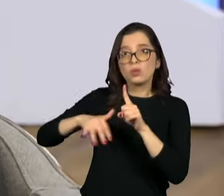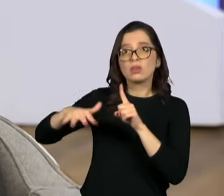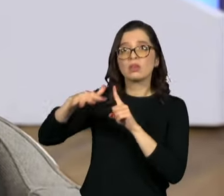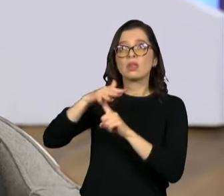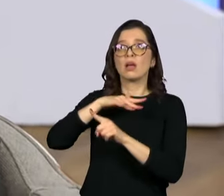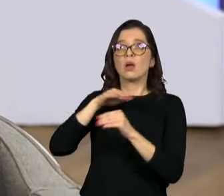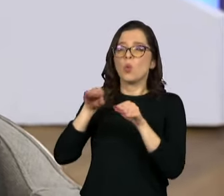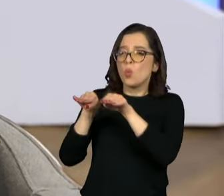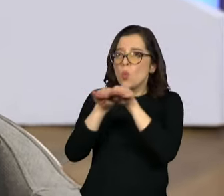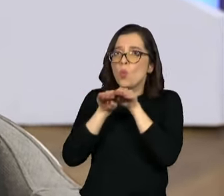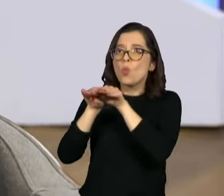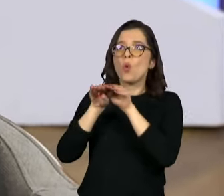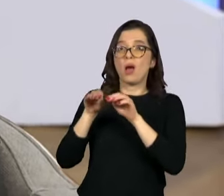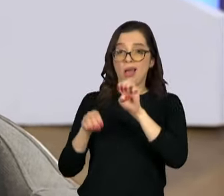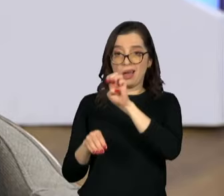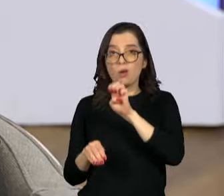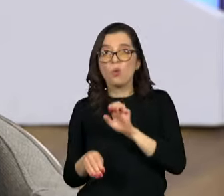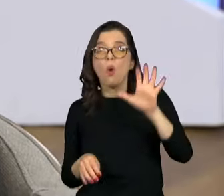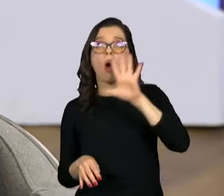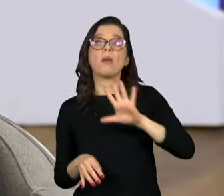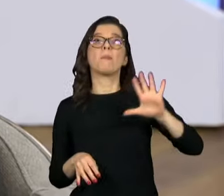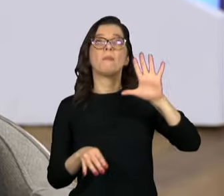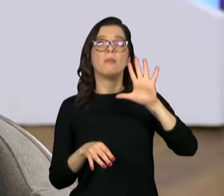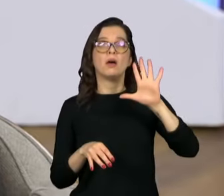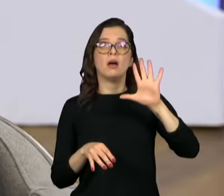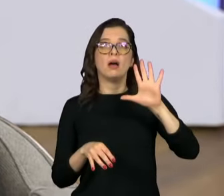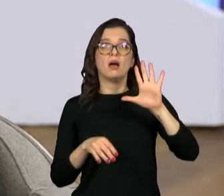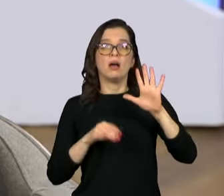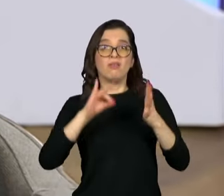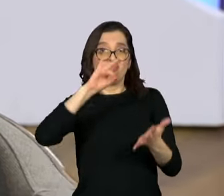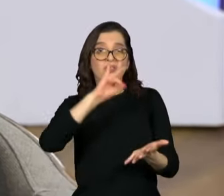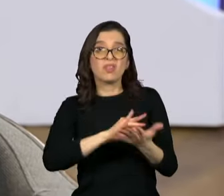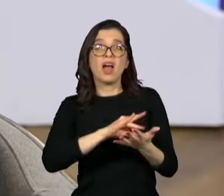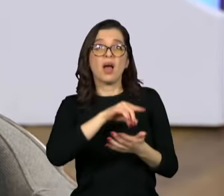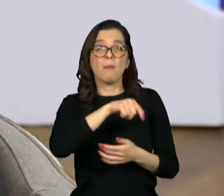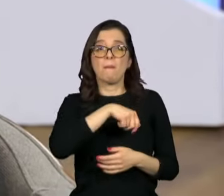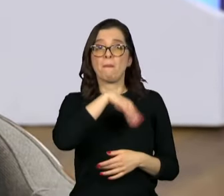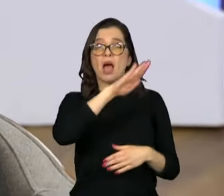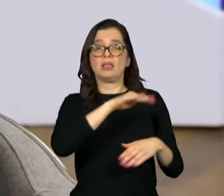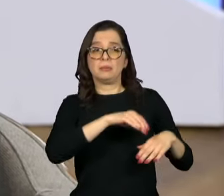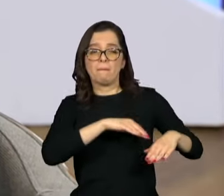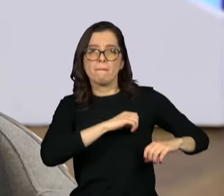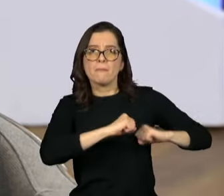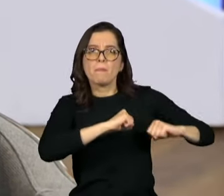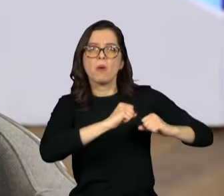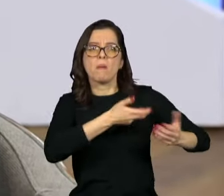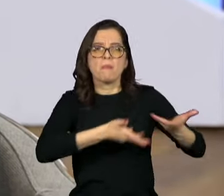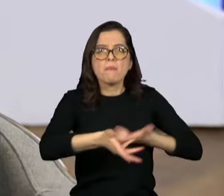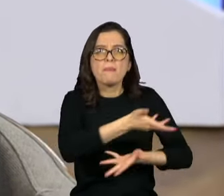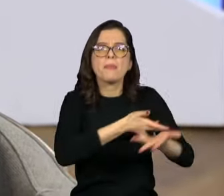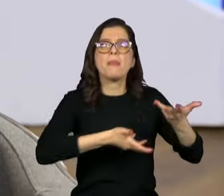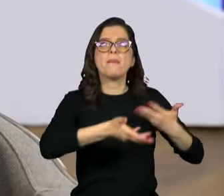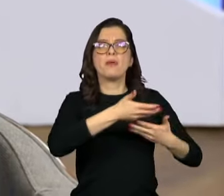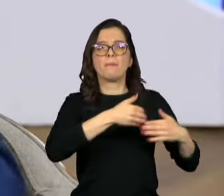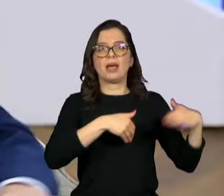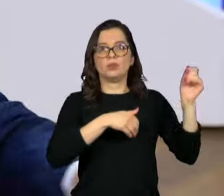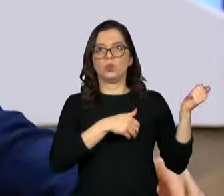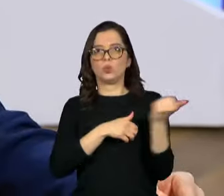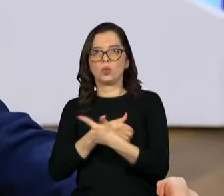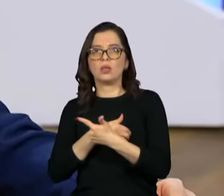more equal societies in Europe actually have more mobility than we do.